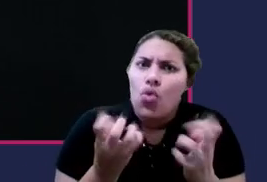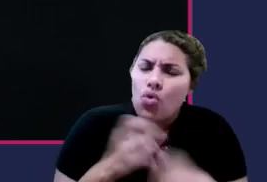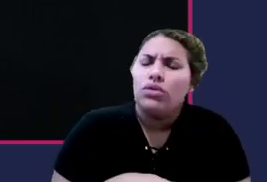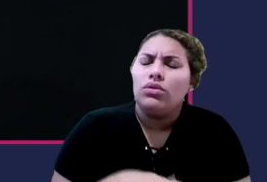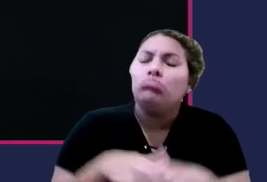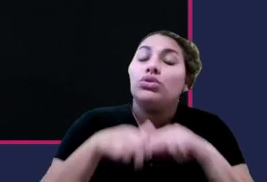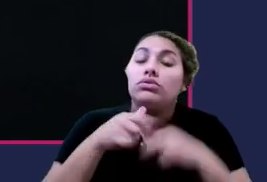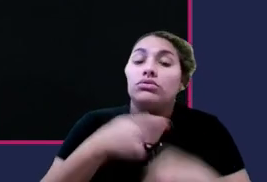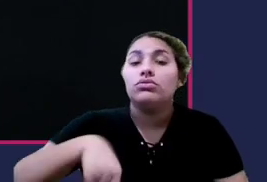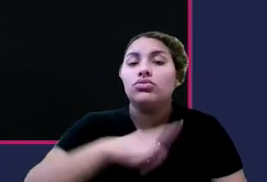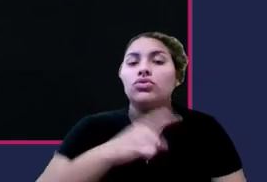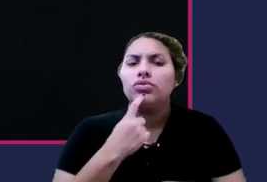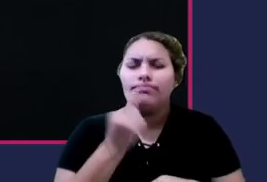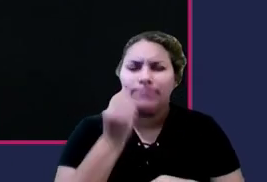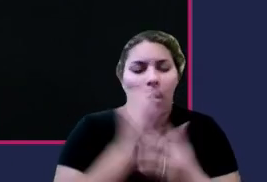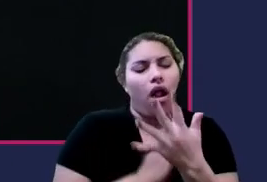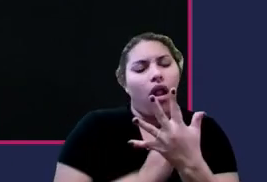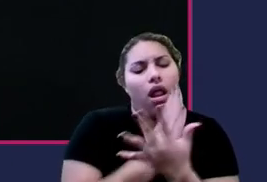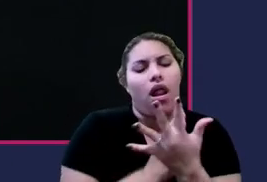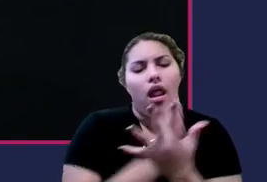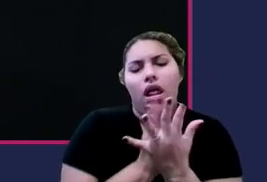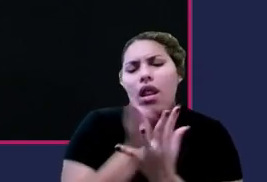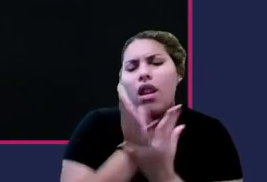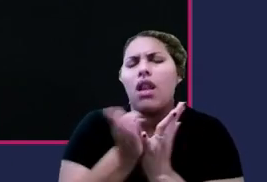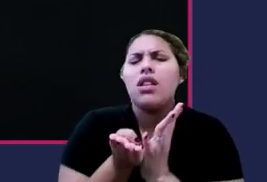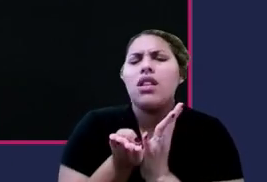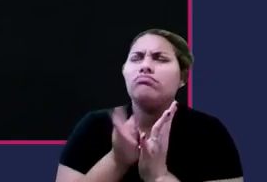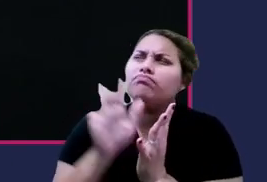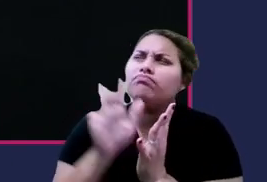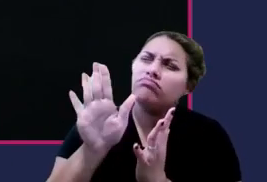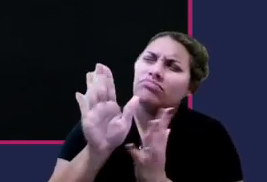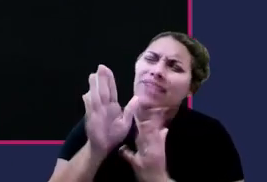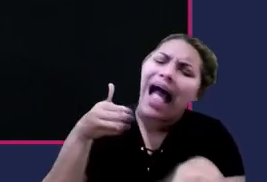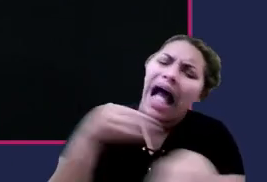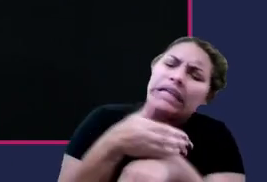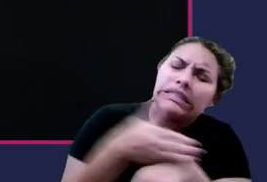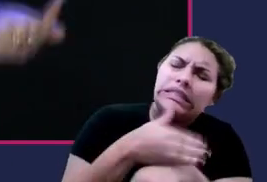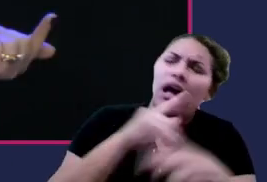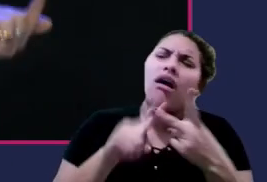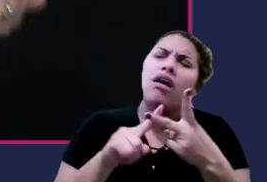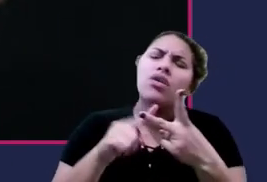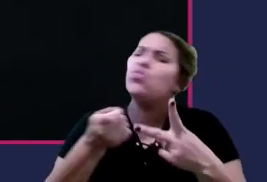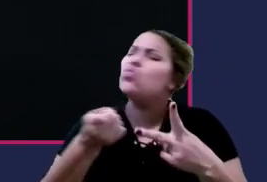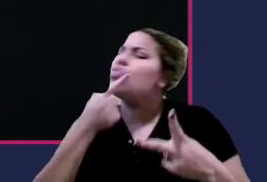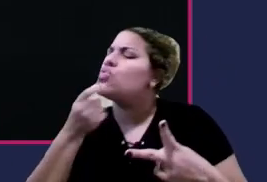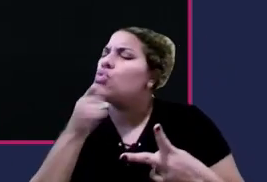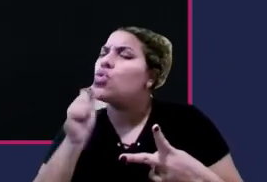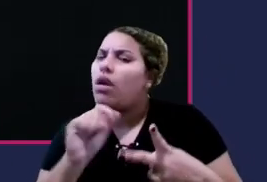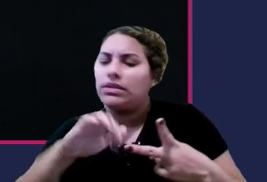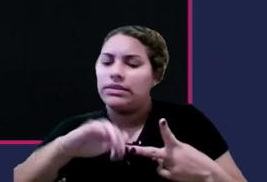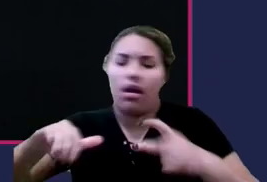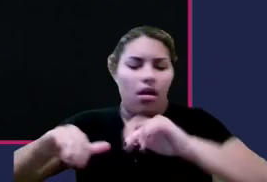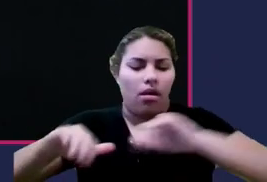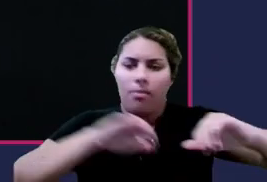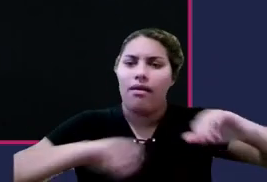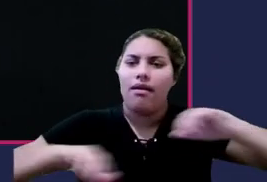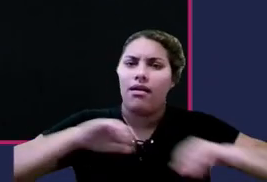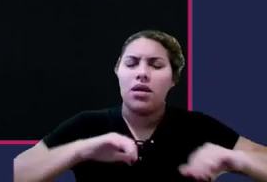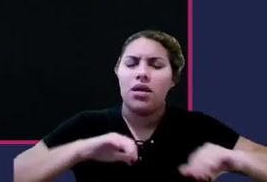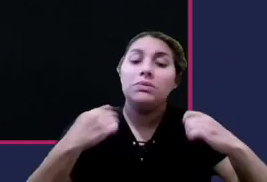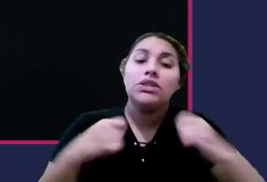waiting to be approved is huge. So we are trying to segment what is access, what is